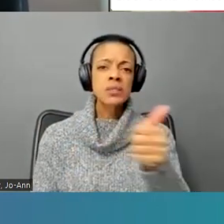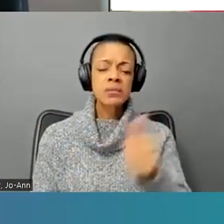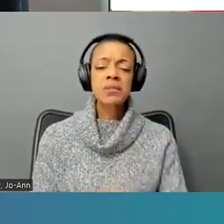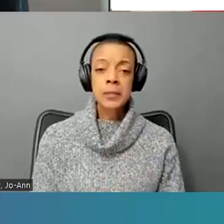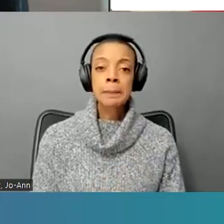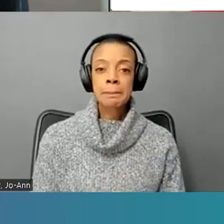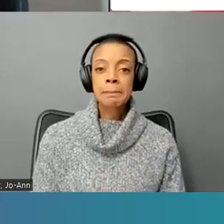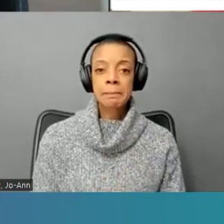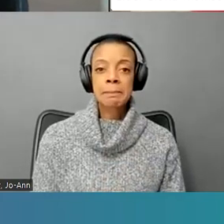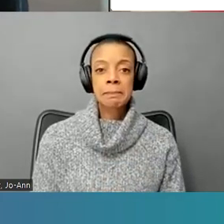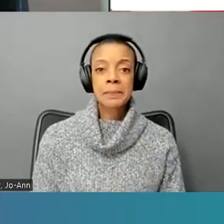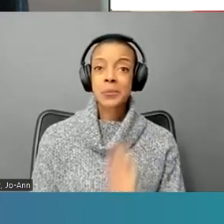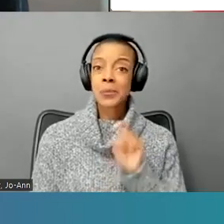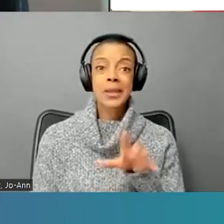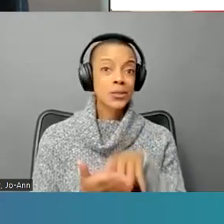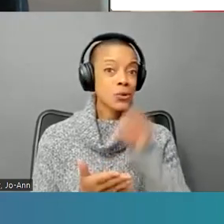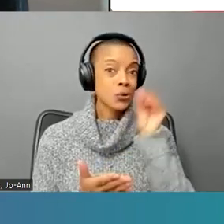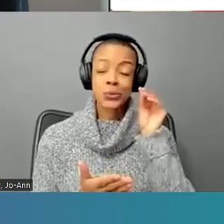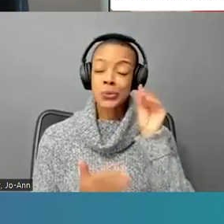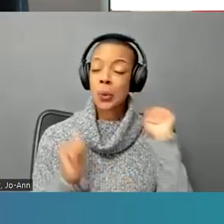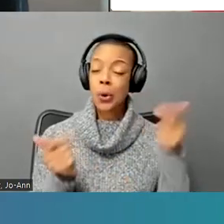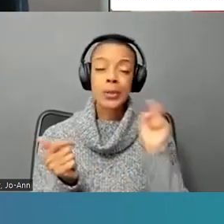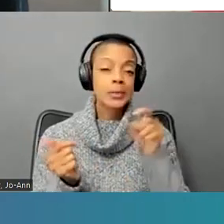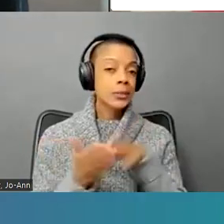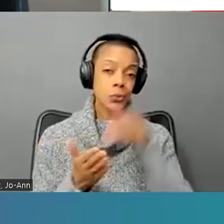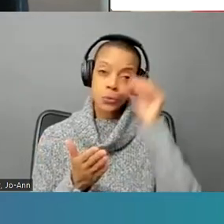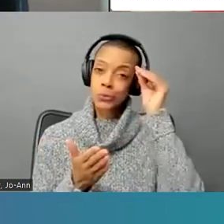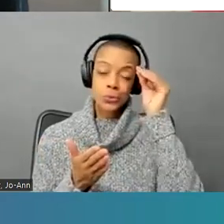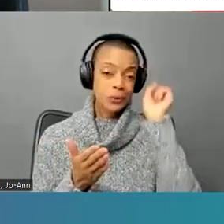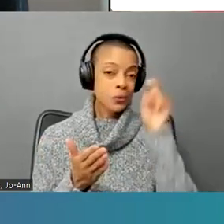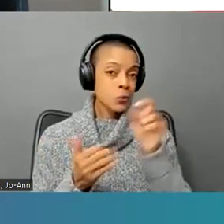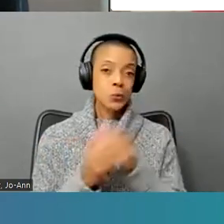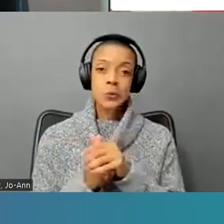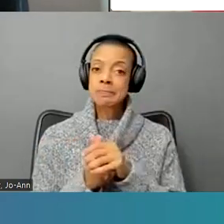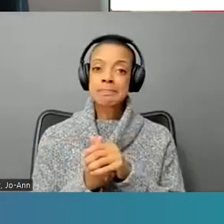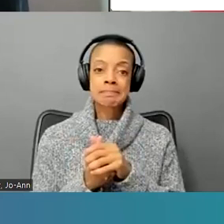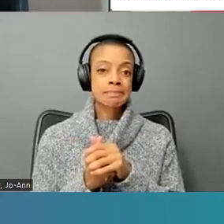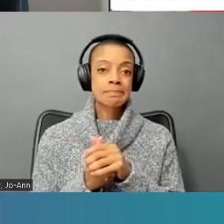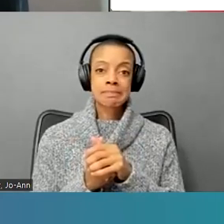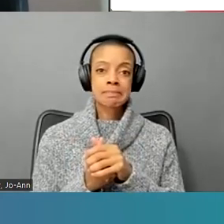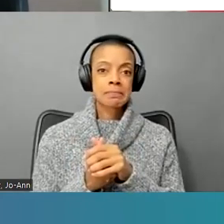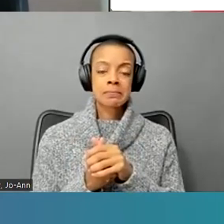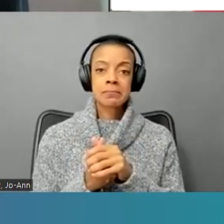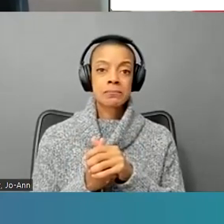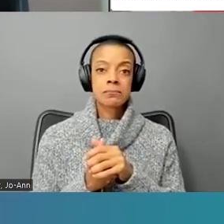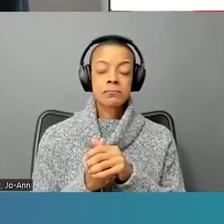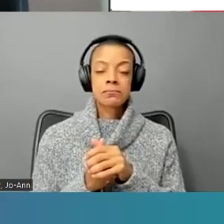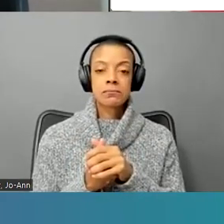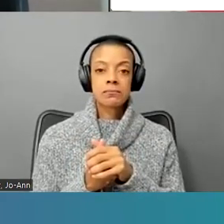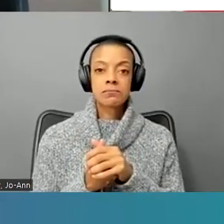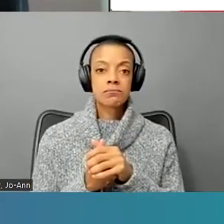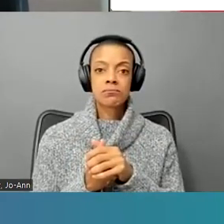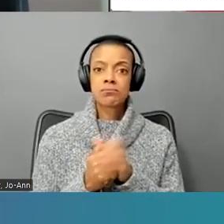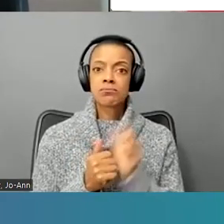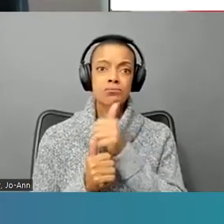because we all need to learn. We all need to learn. And there's nothing wrong with searching it out. You